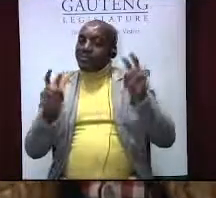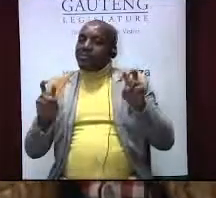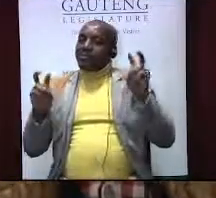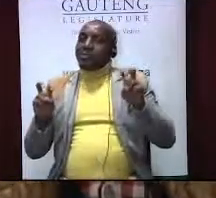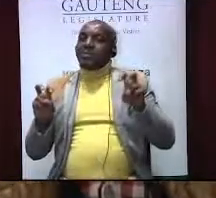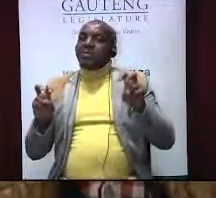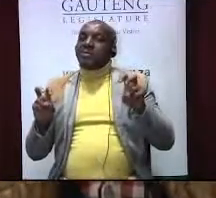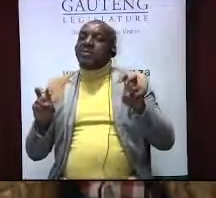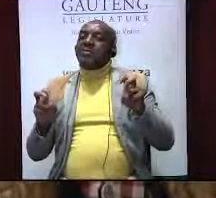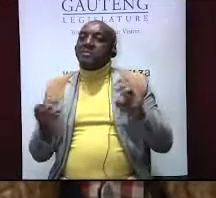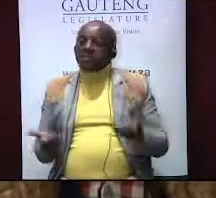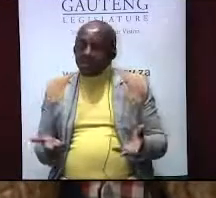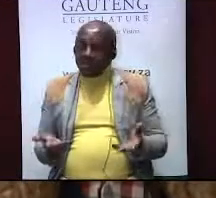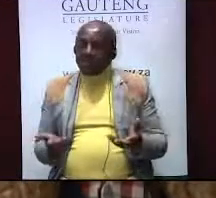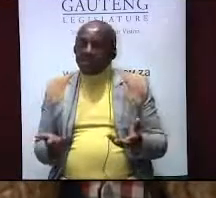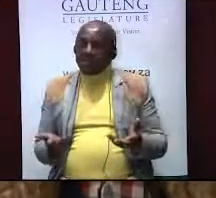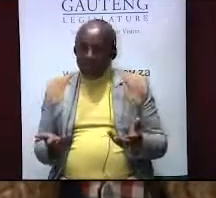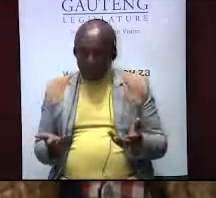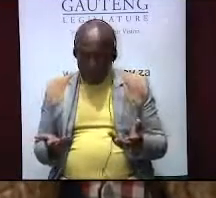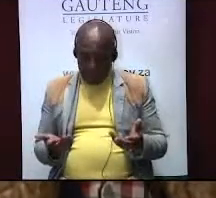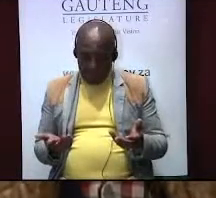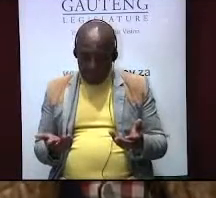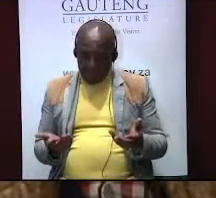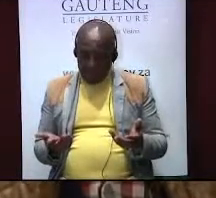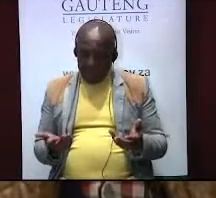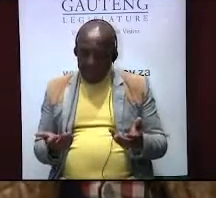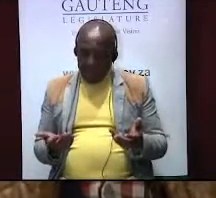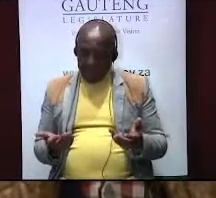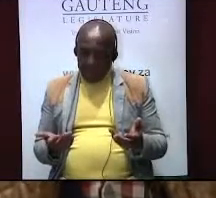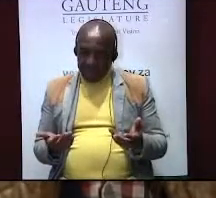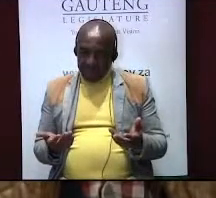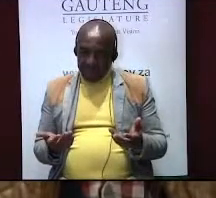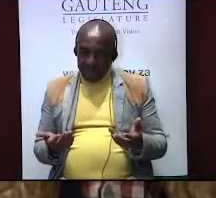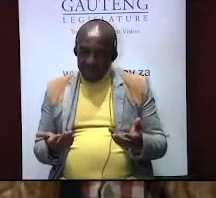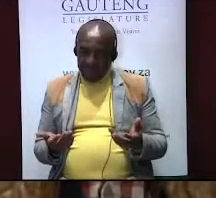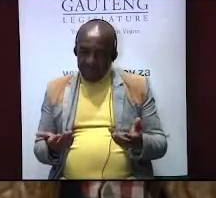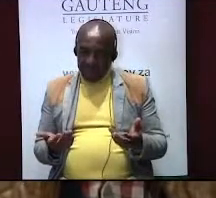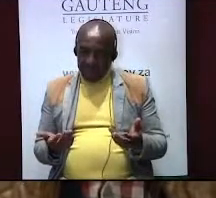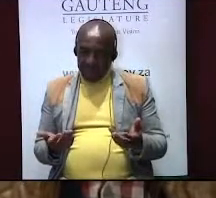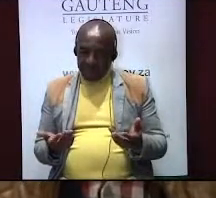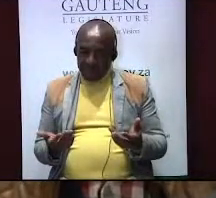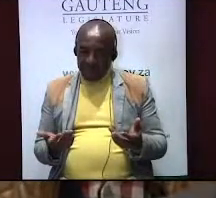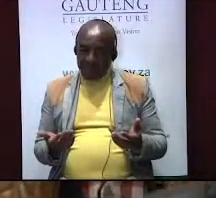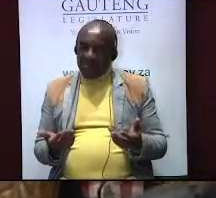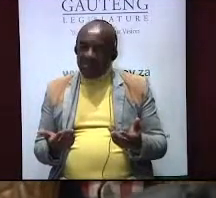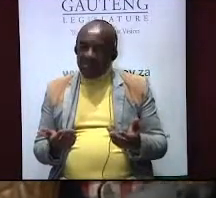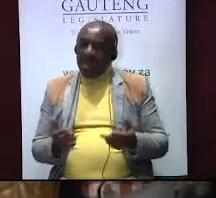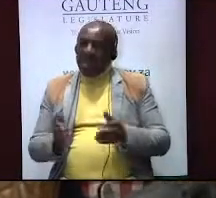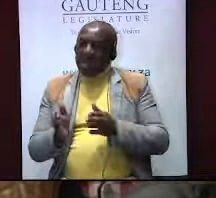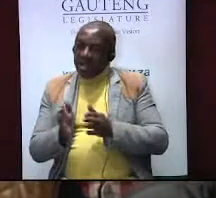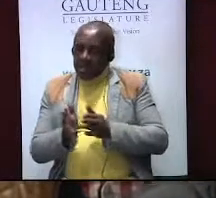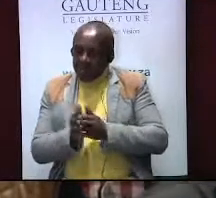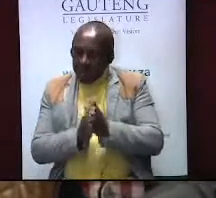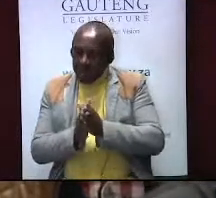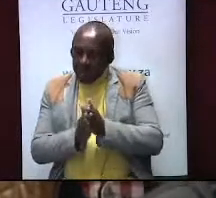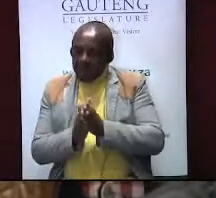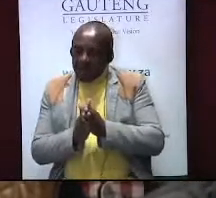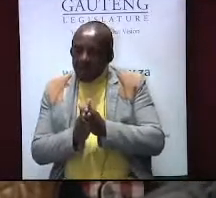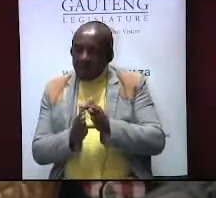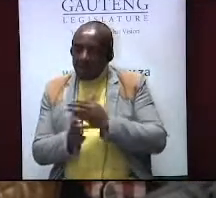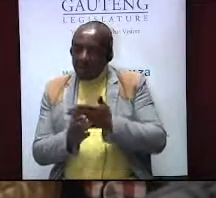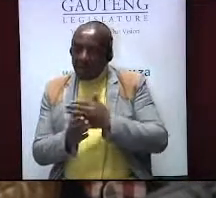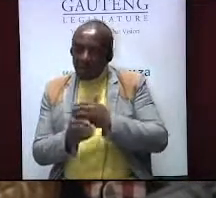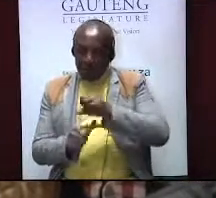Mo go golaganyeng the role ya the church le the responsibility or the relationship ya social development ke gore re na le